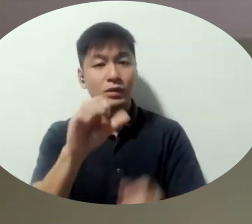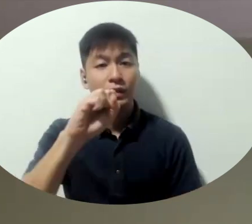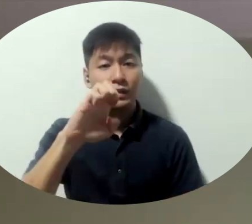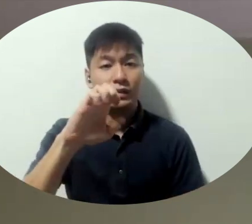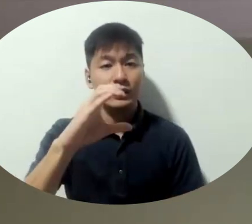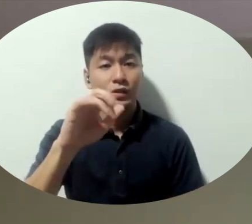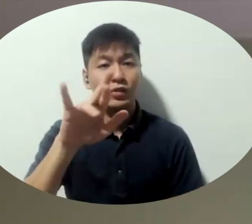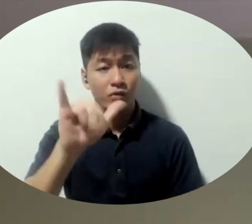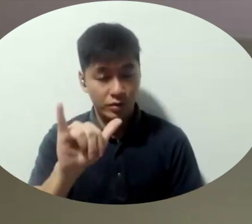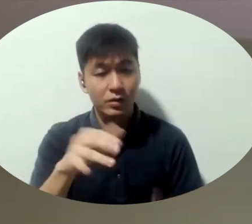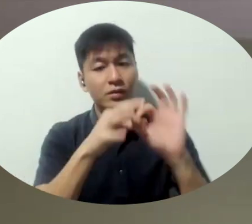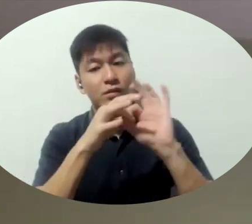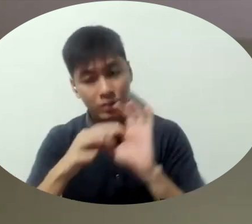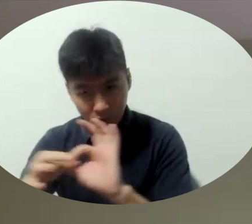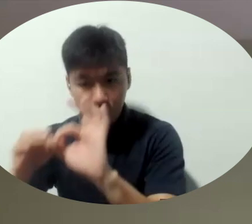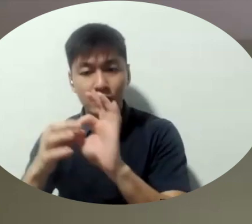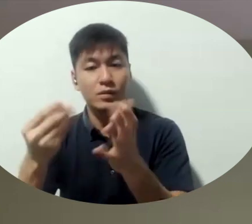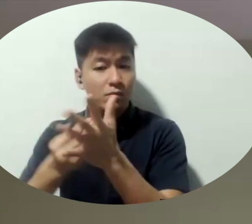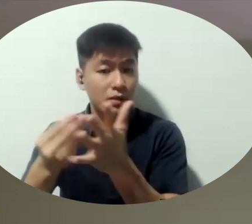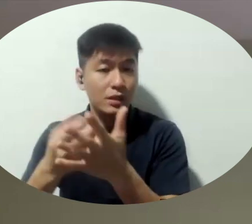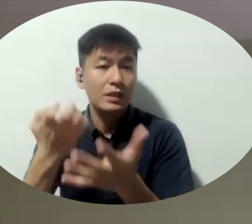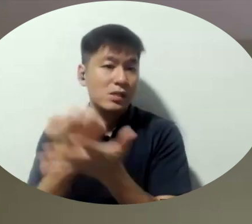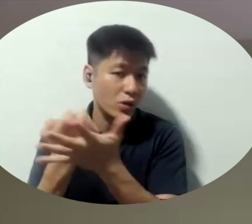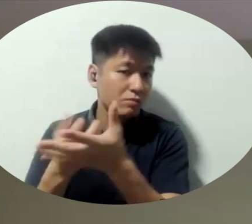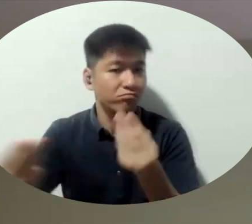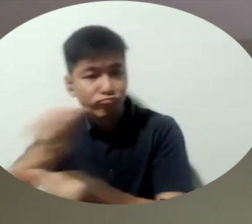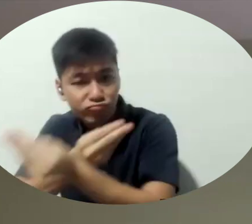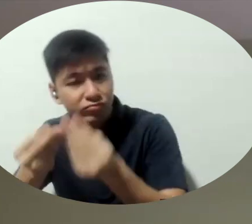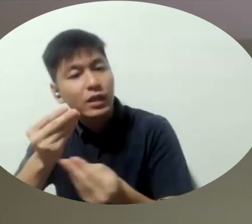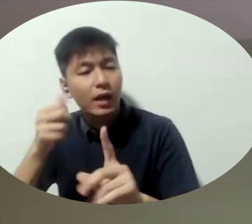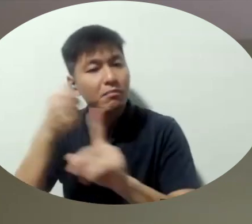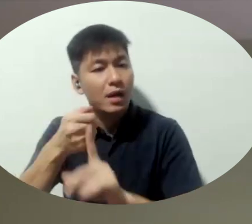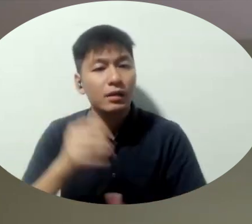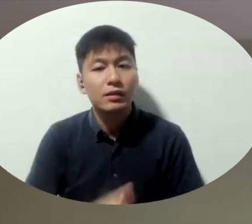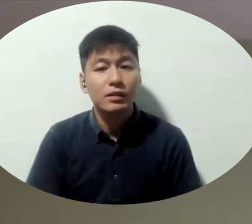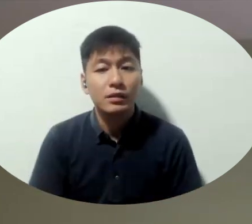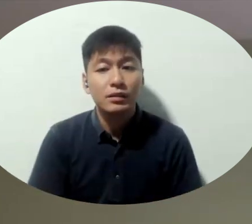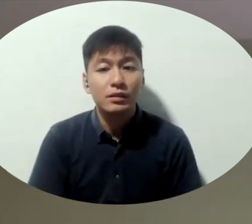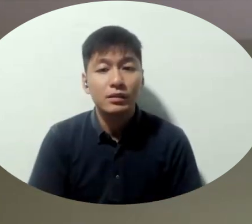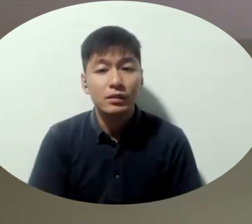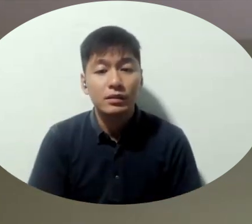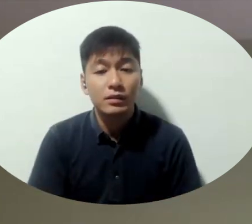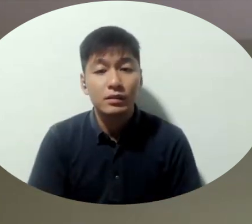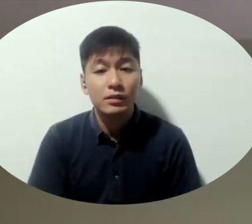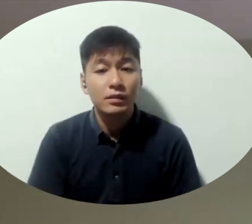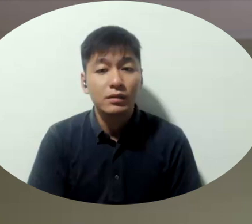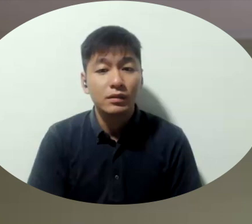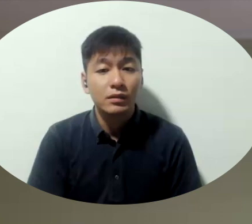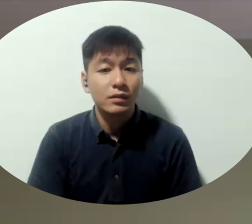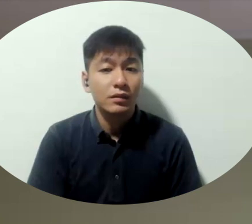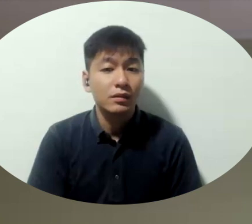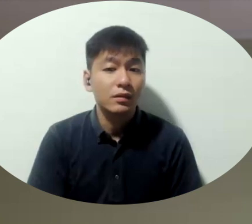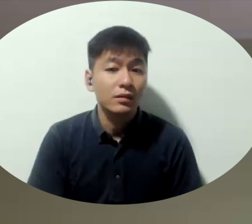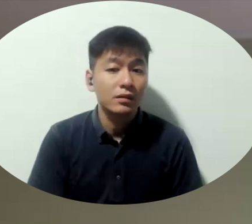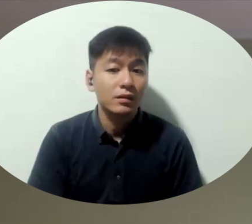can truly bring together as a voice to say, how is it that we are supporting care partners on issues of